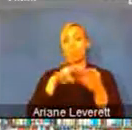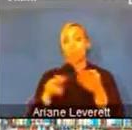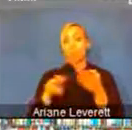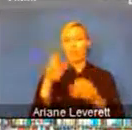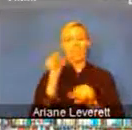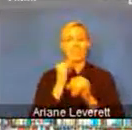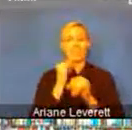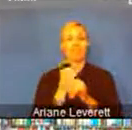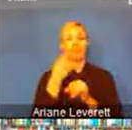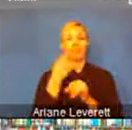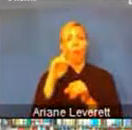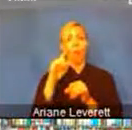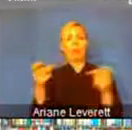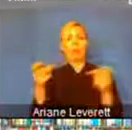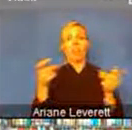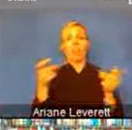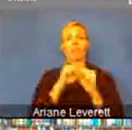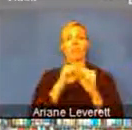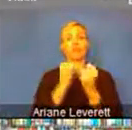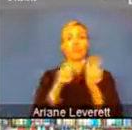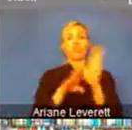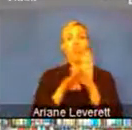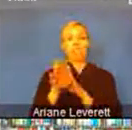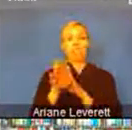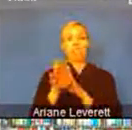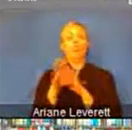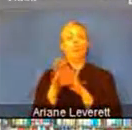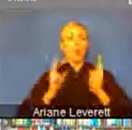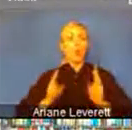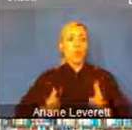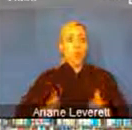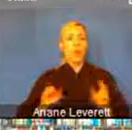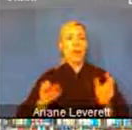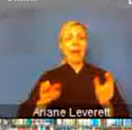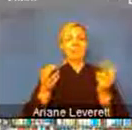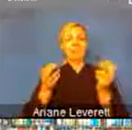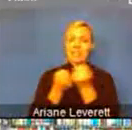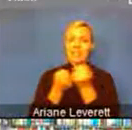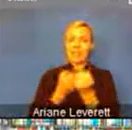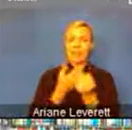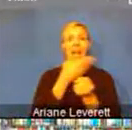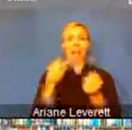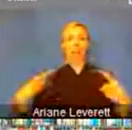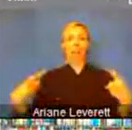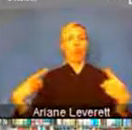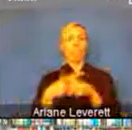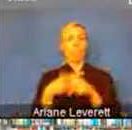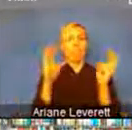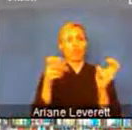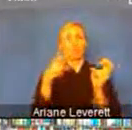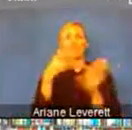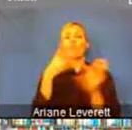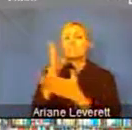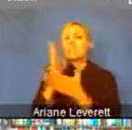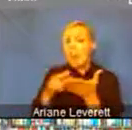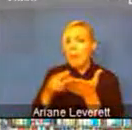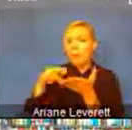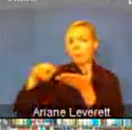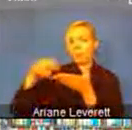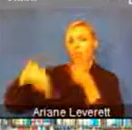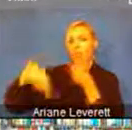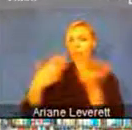area and also cooperate with research institutes. Just to name one here, the DFID, the British one, network